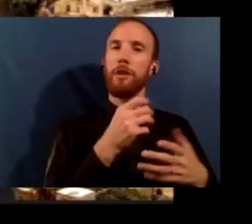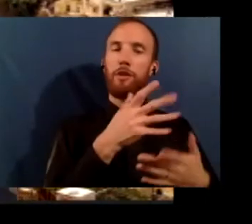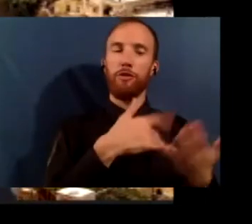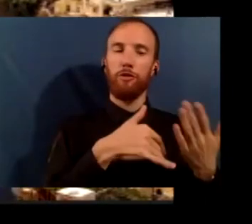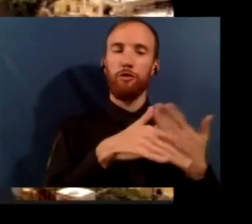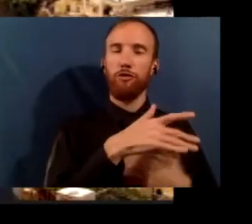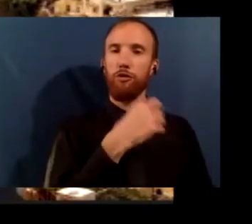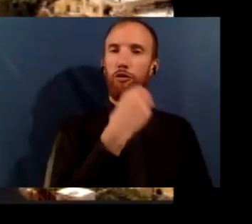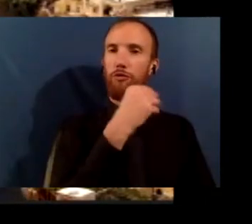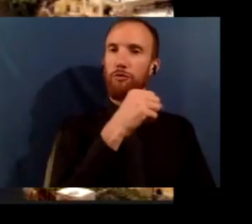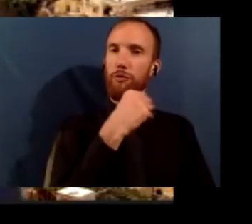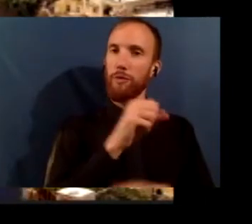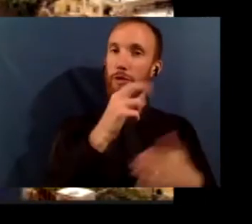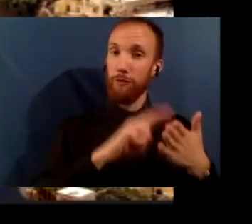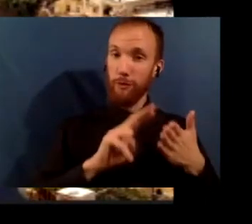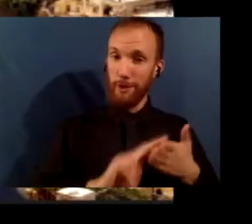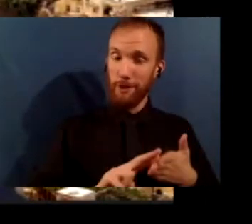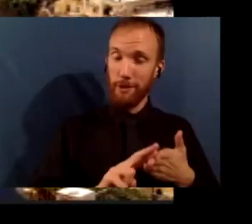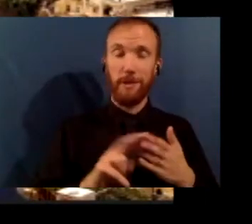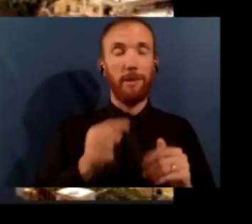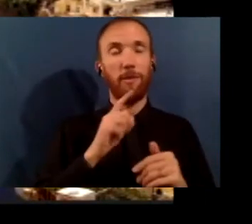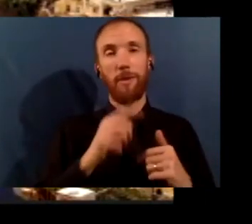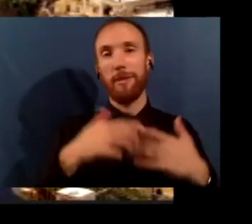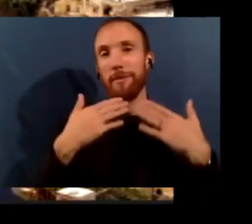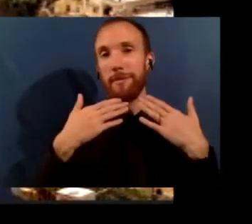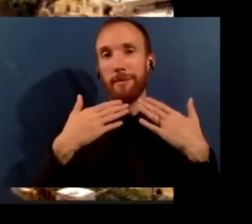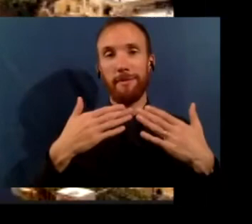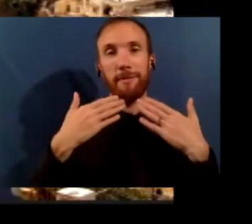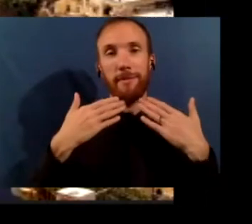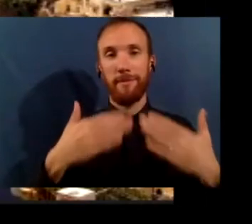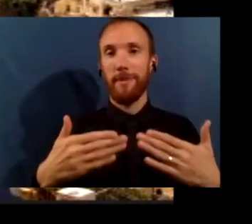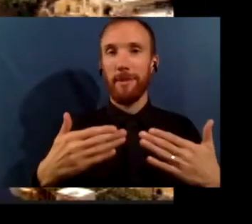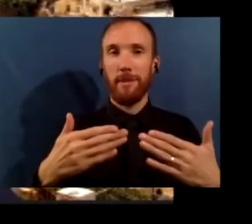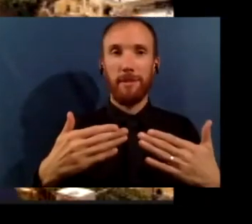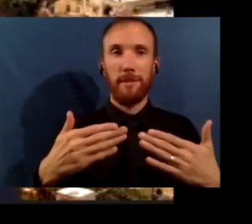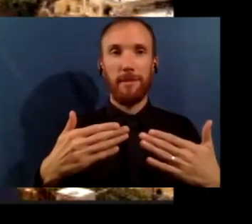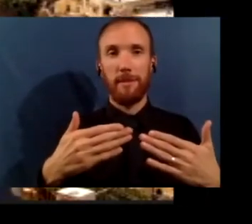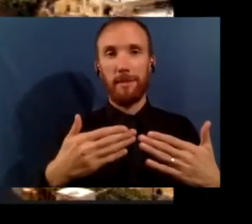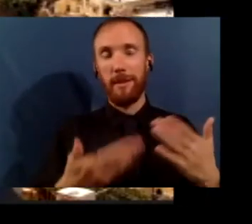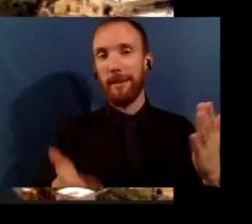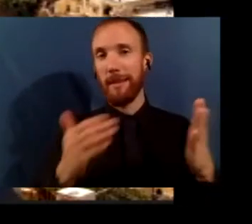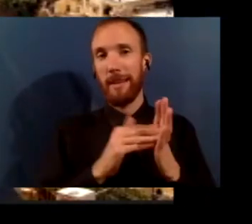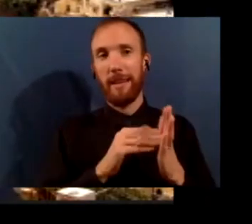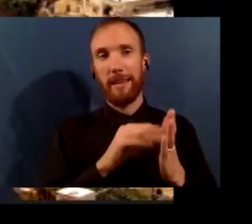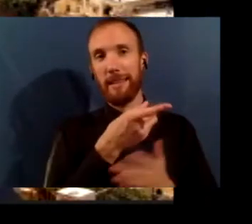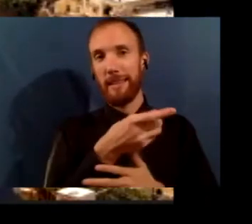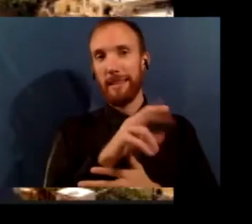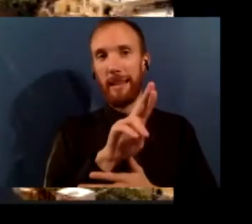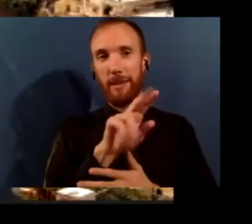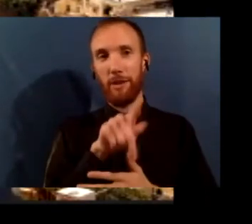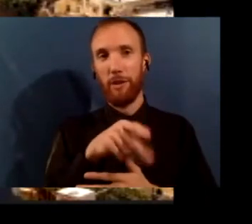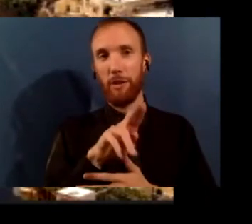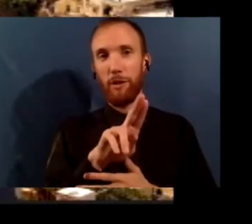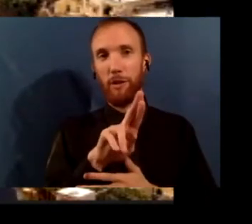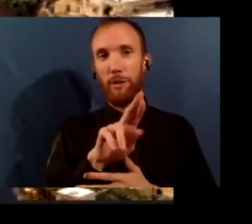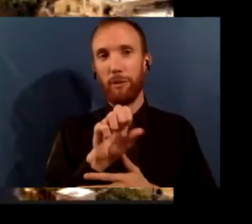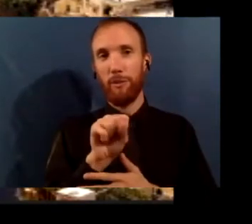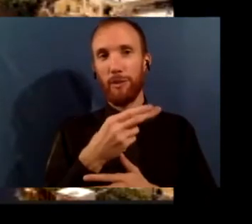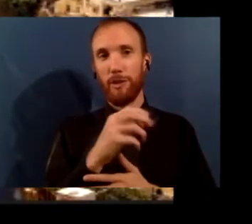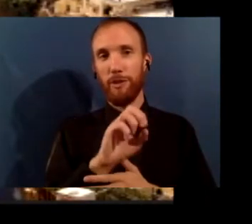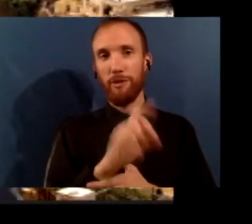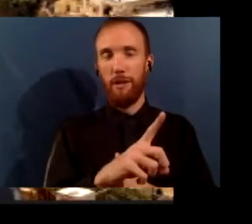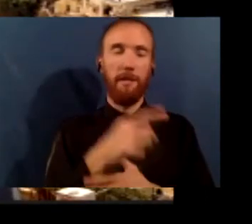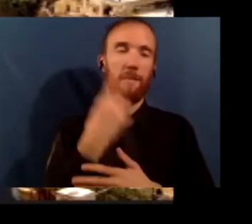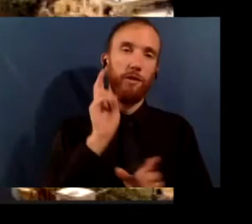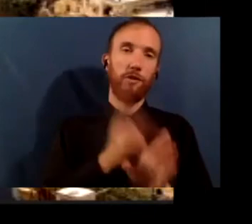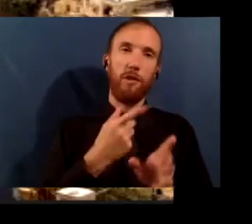just greatest gratitude and deep thanks to Dr. Prashad for joining us. So much honor, and to